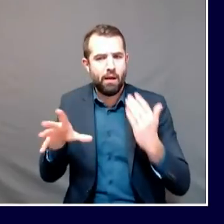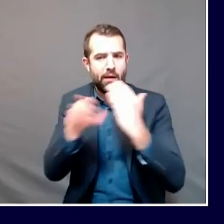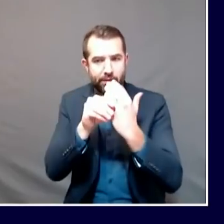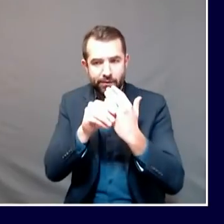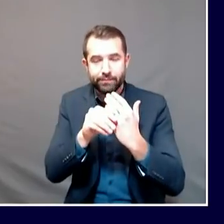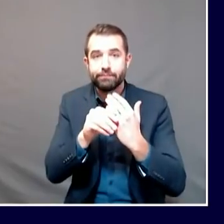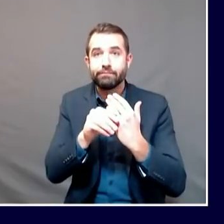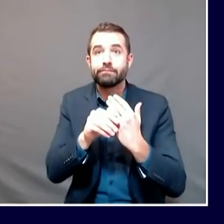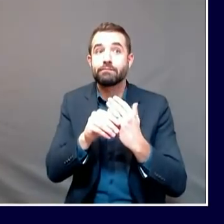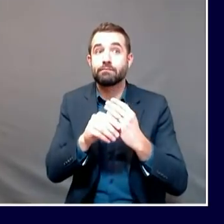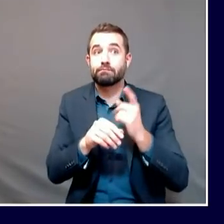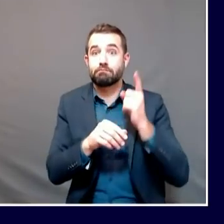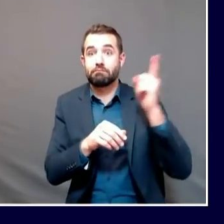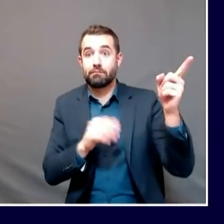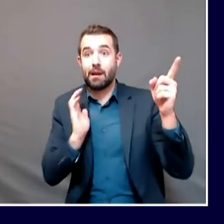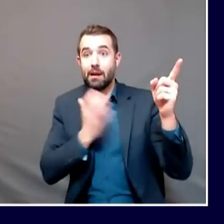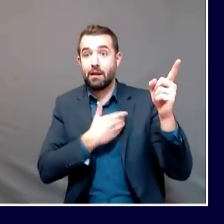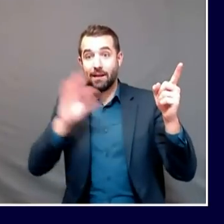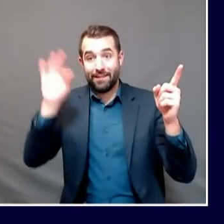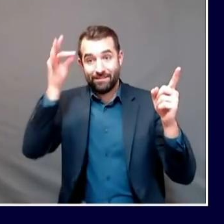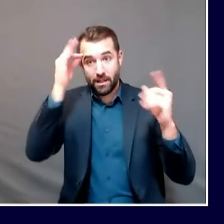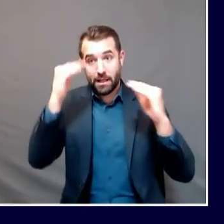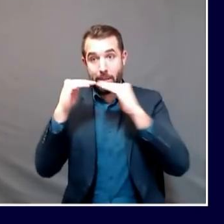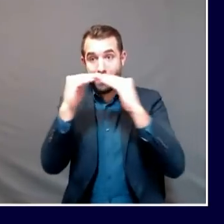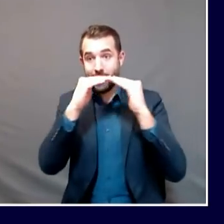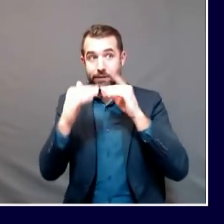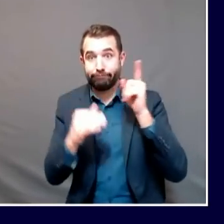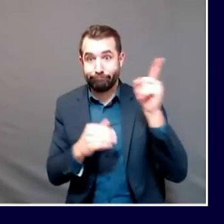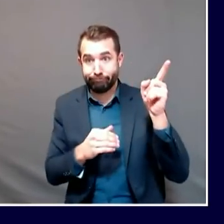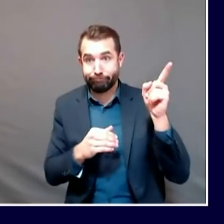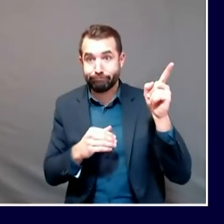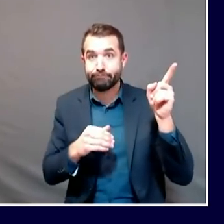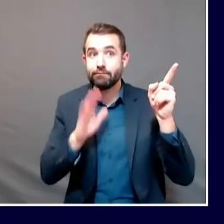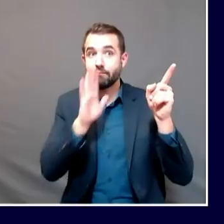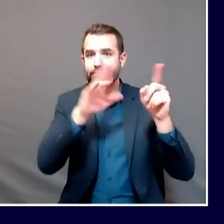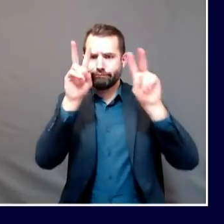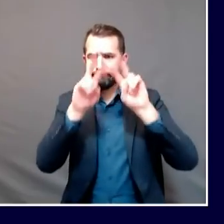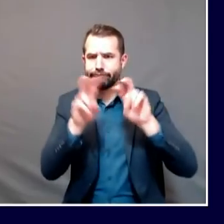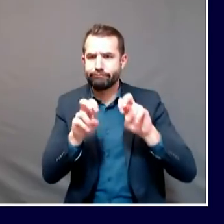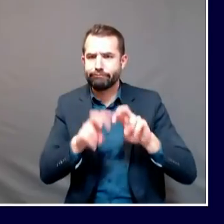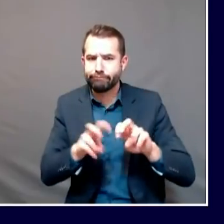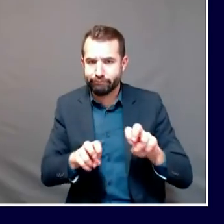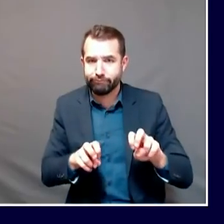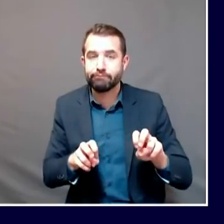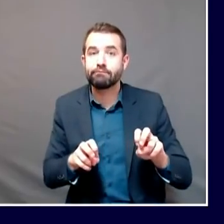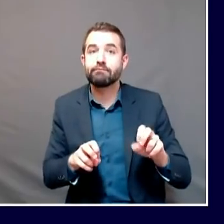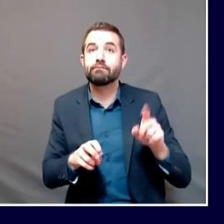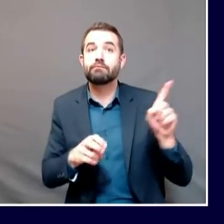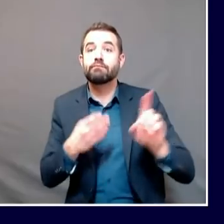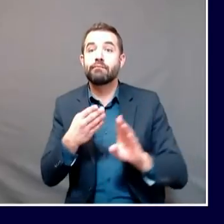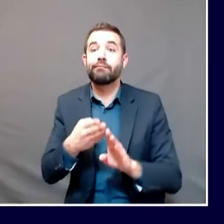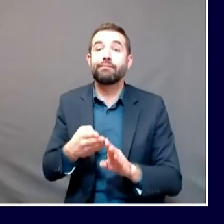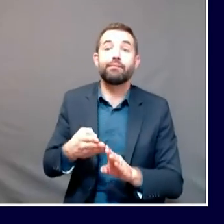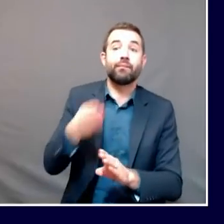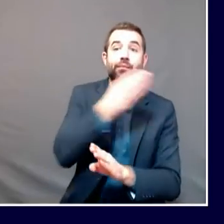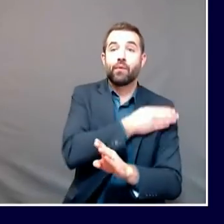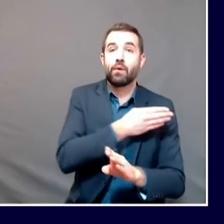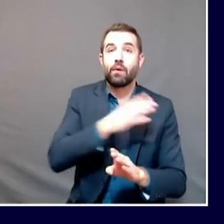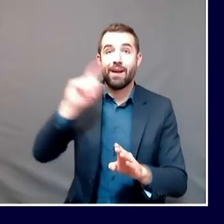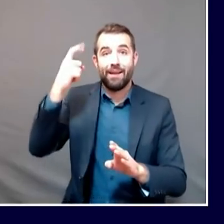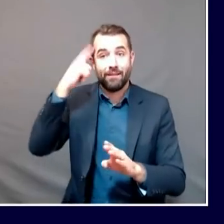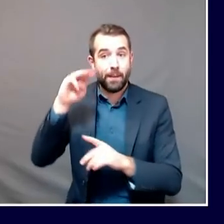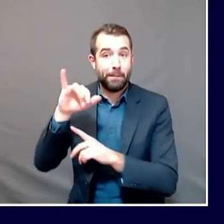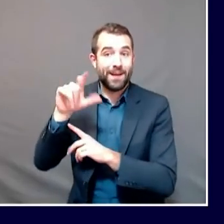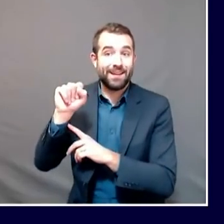our federal colleagues was done before Governor Mills's most recent policy announcement. So for